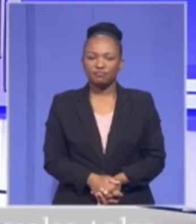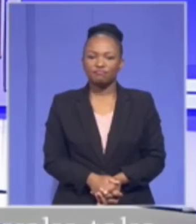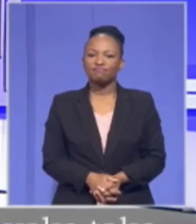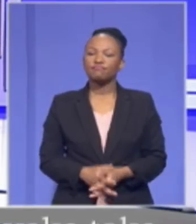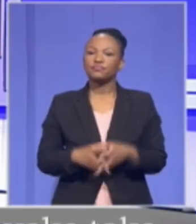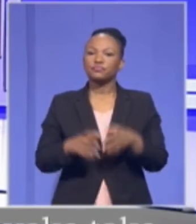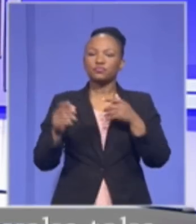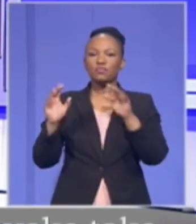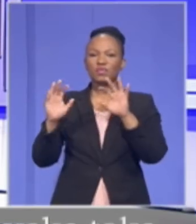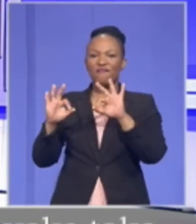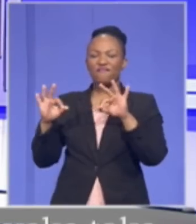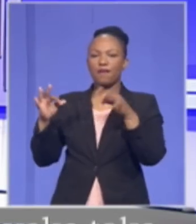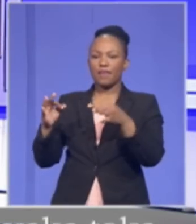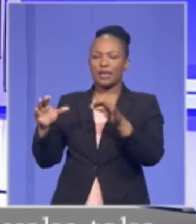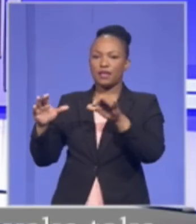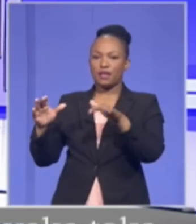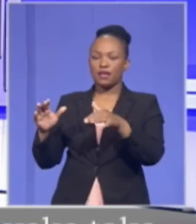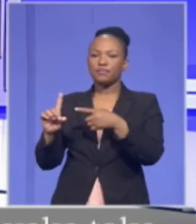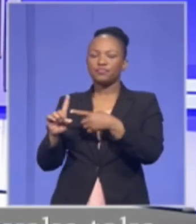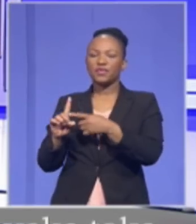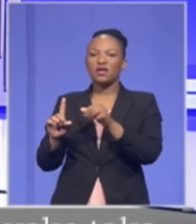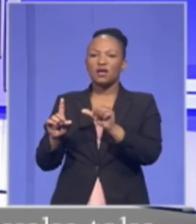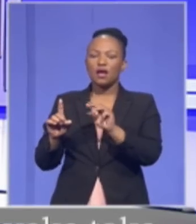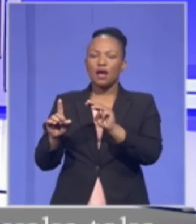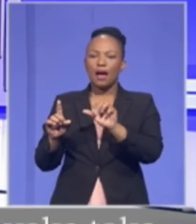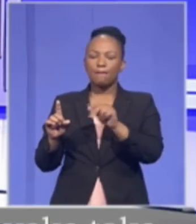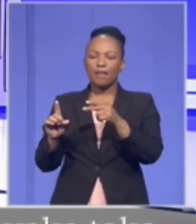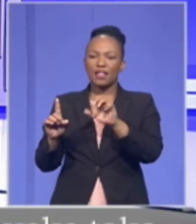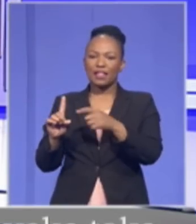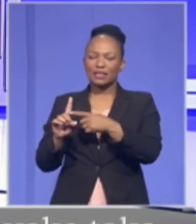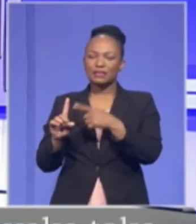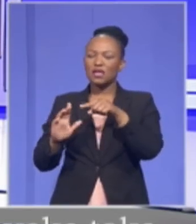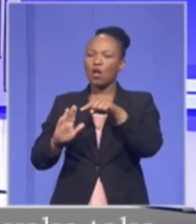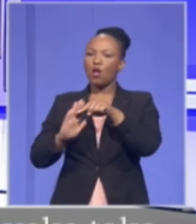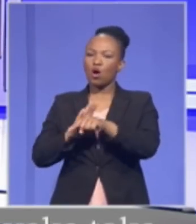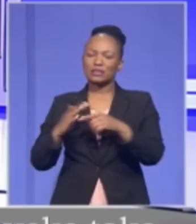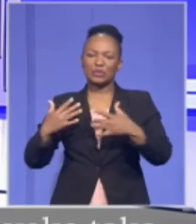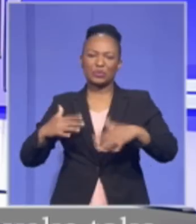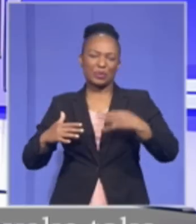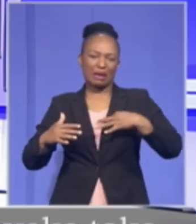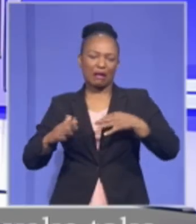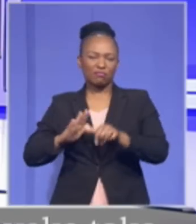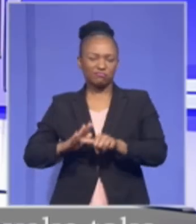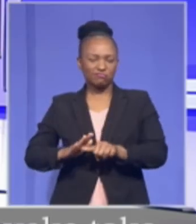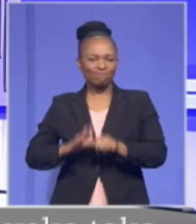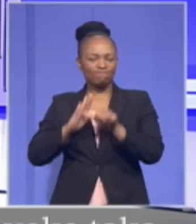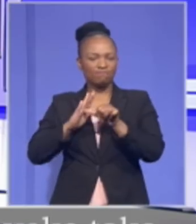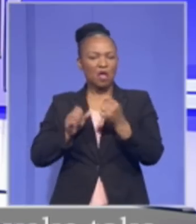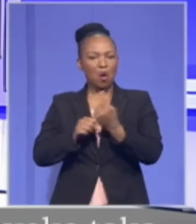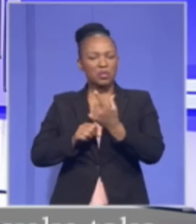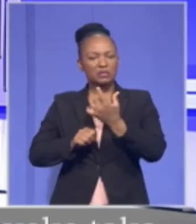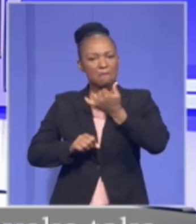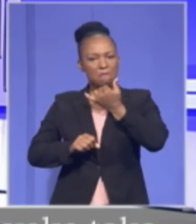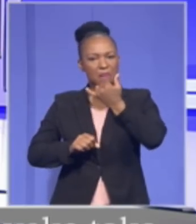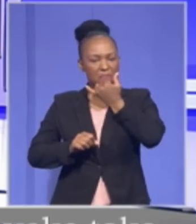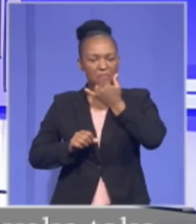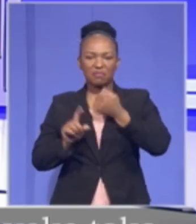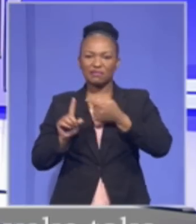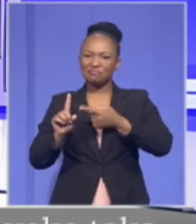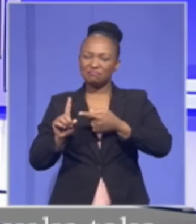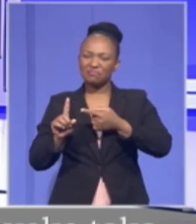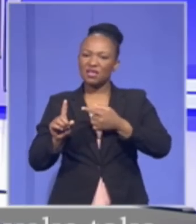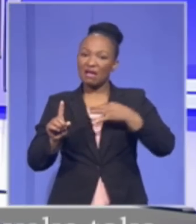Balapa la bo Amantle Samane wa ba re ba lobile na letšana taemane le ngwana yo a bego a phela thabile. Amantle o bolokile le hono